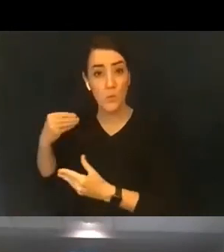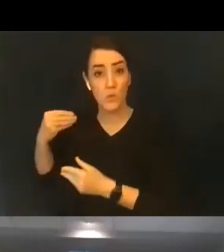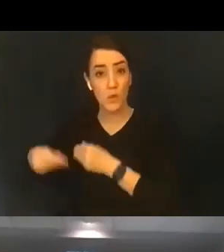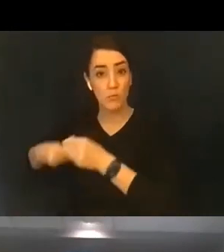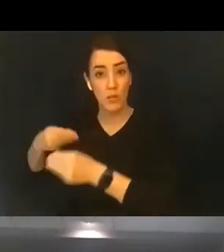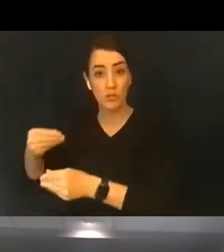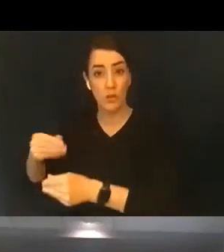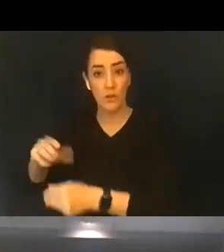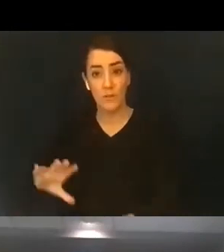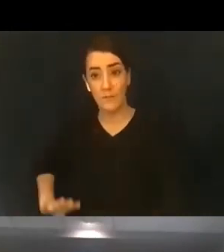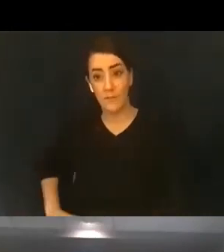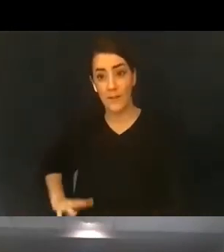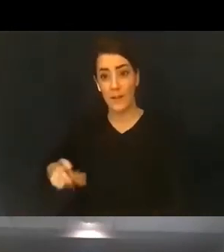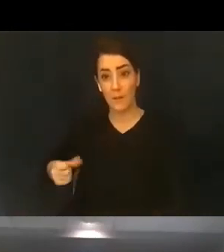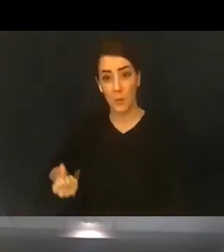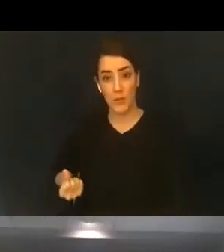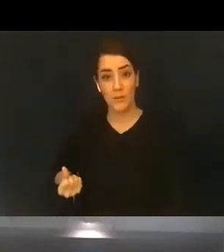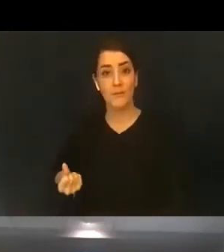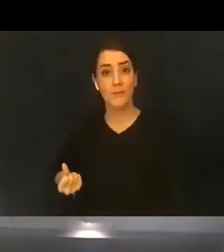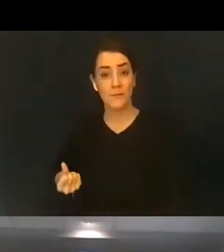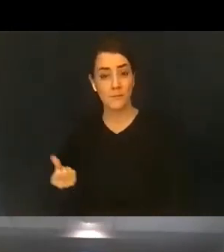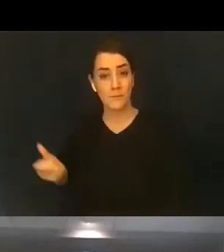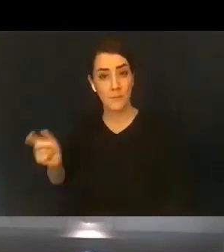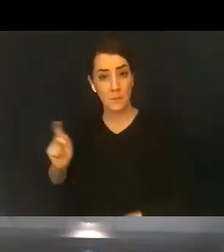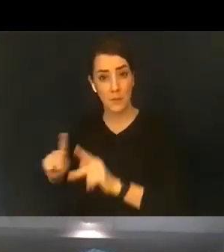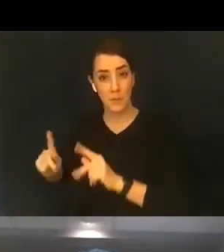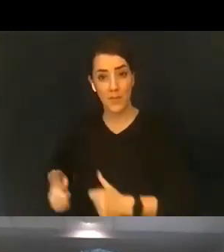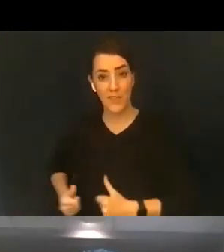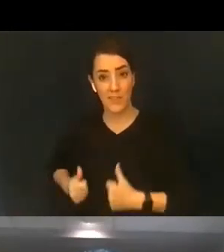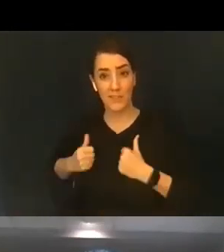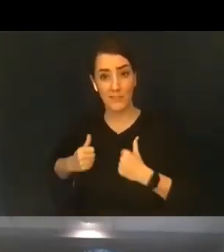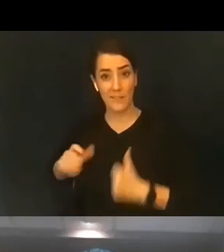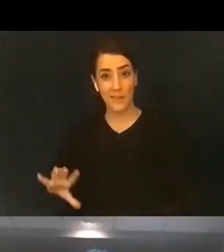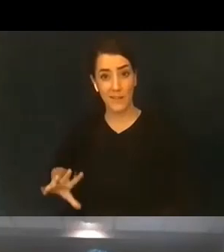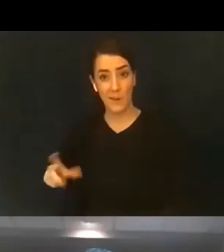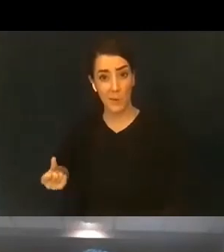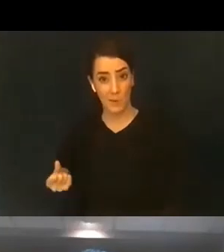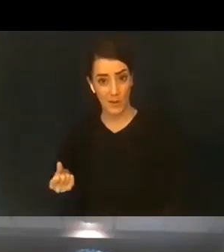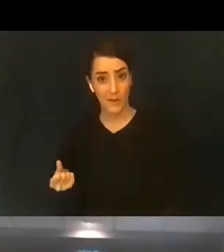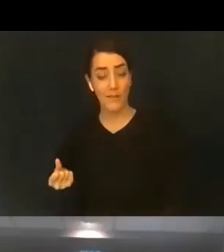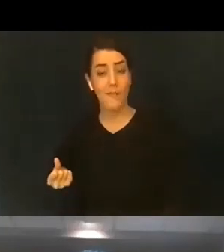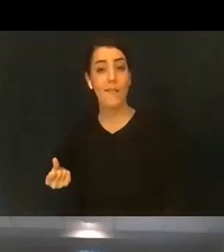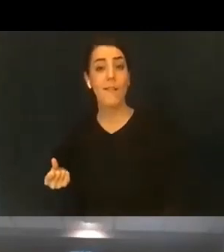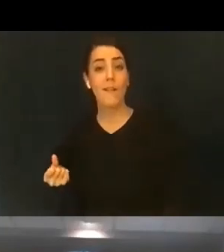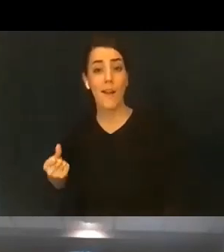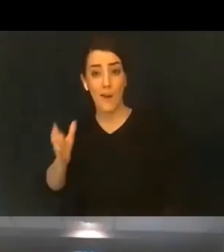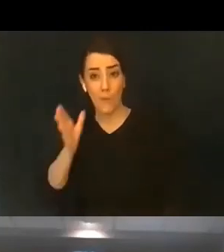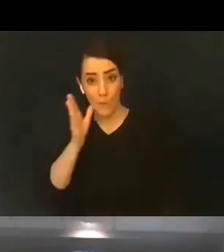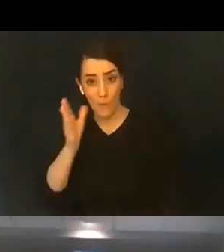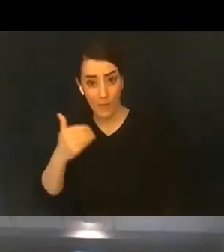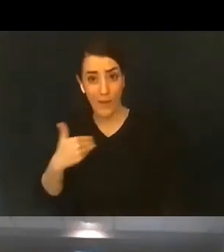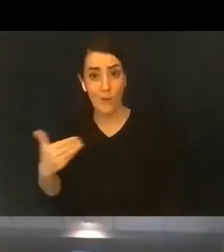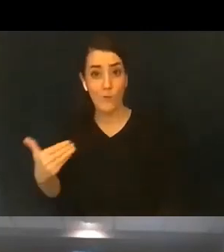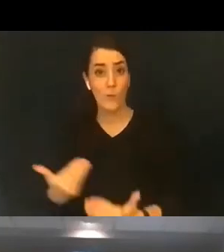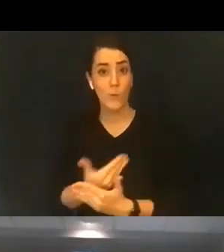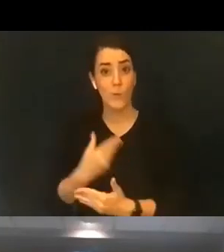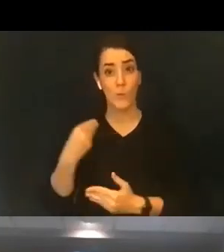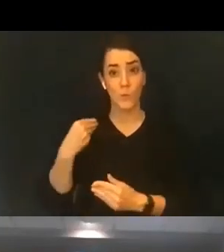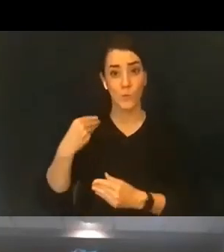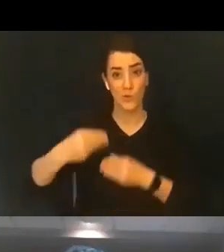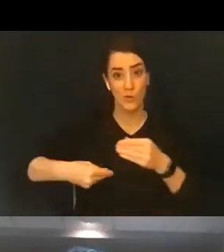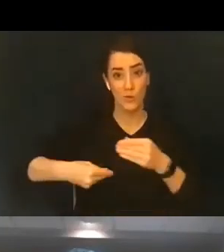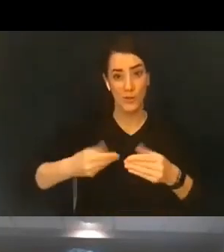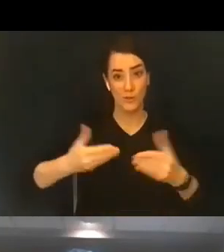in Cambodia, just as we will be facing the new Cambodian Americans who are living in America who have not